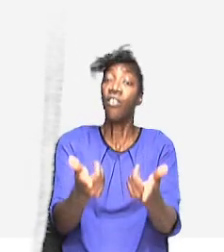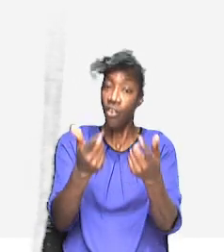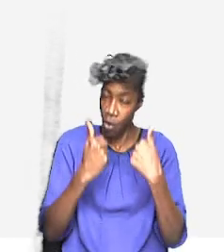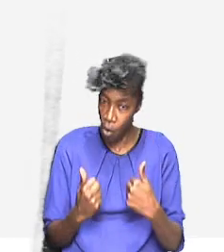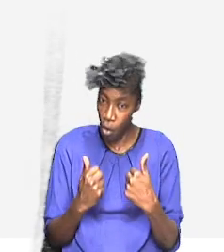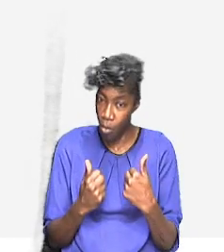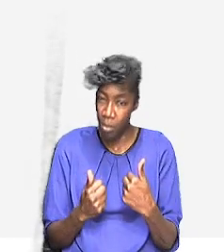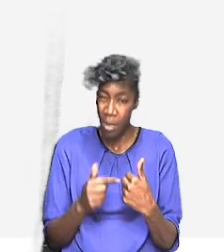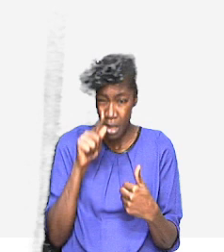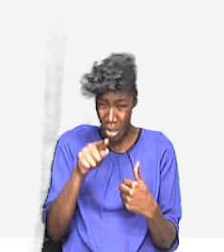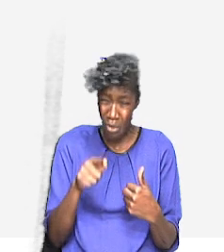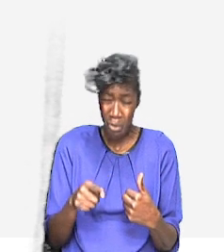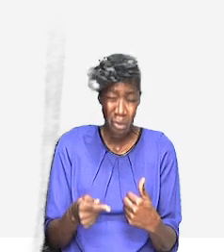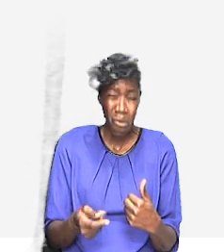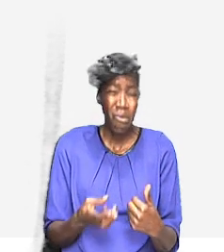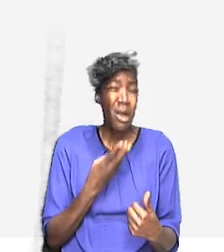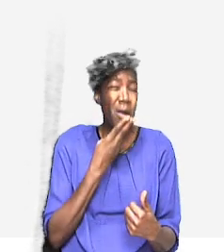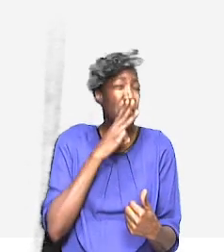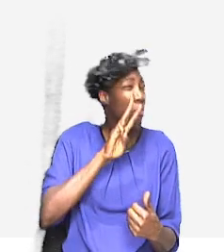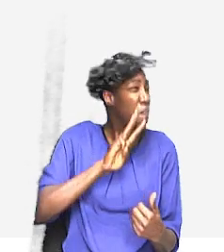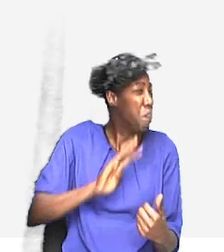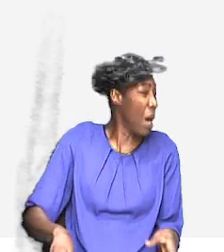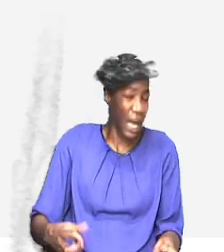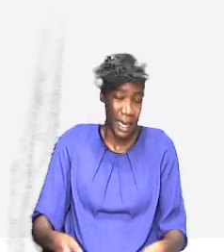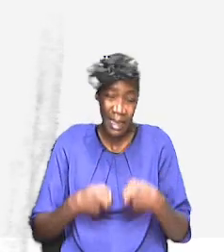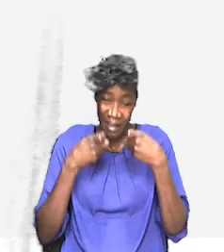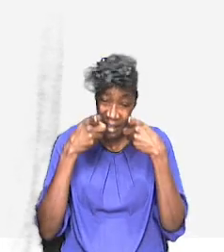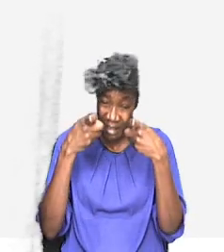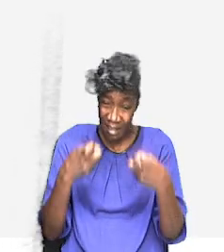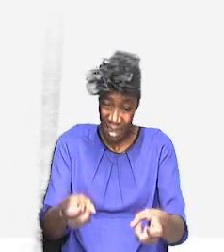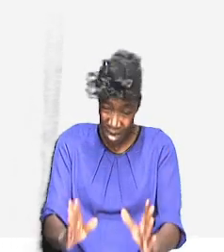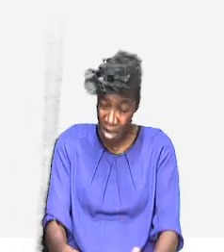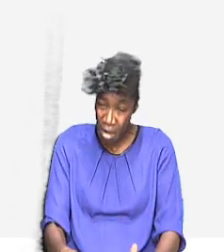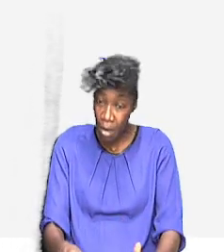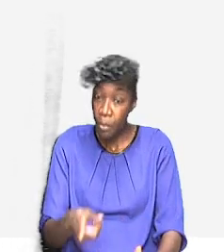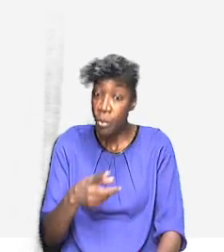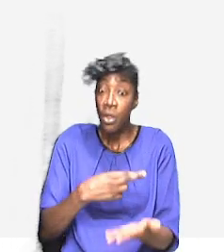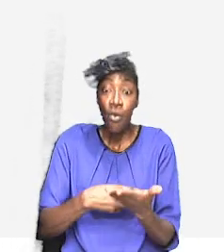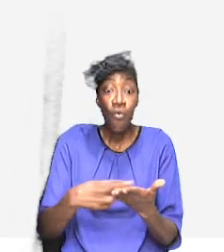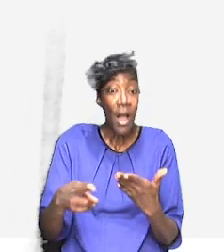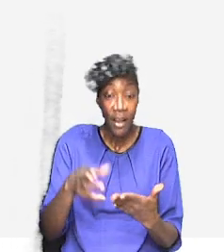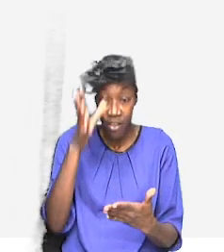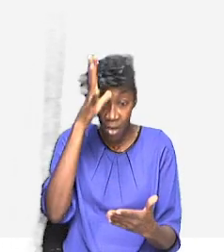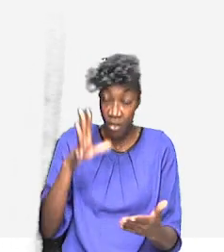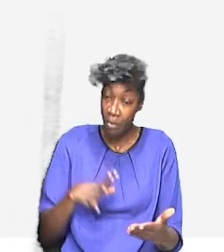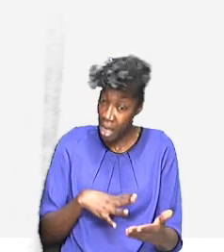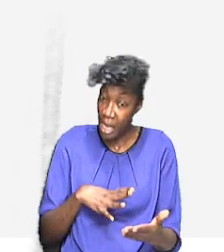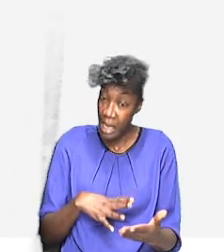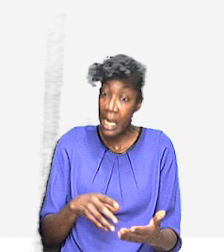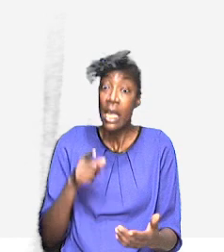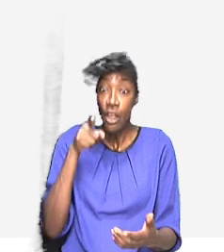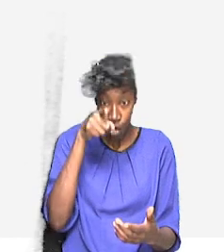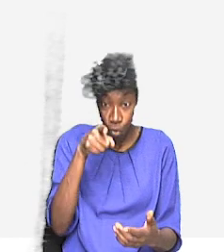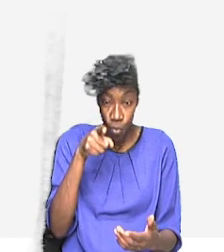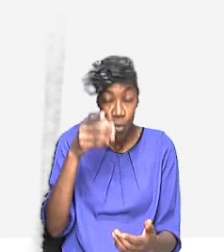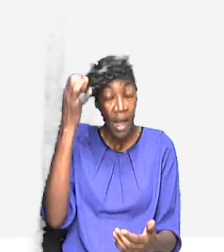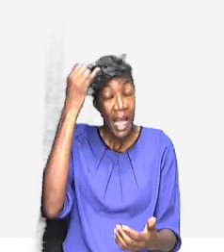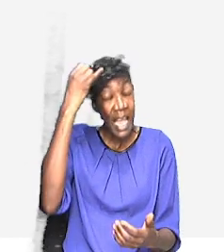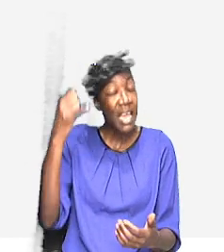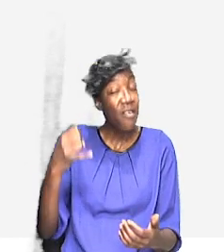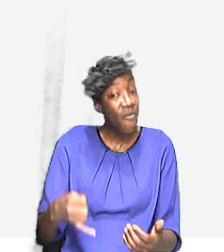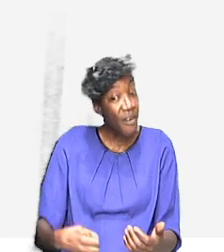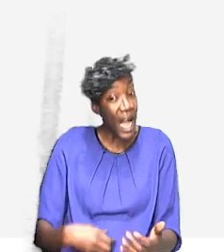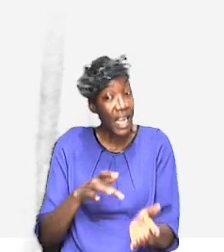matter if you are the worst of sinner. It doesn't matter if you are the right most righteous man on the earth. If you invite him to your house, amen, we see